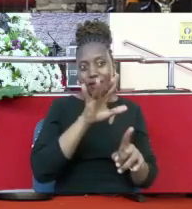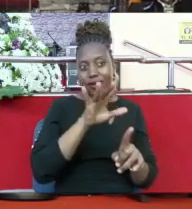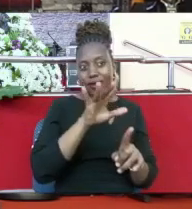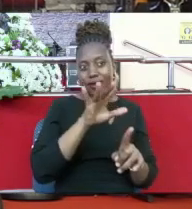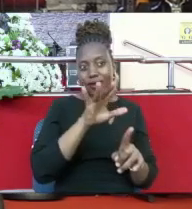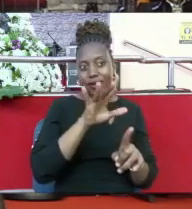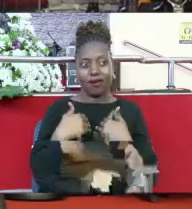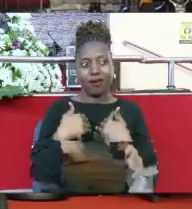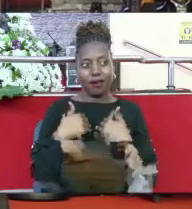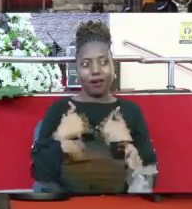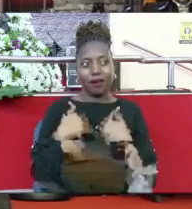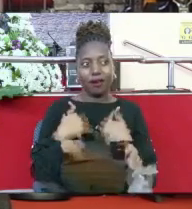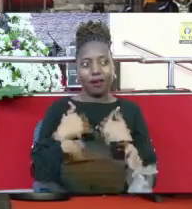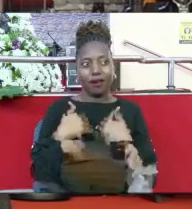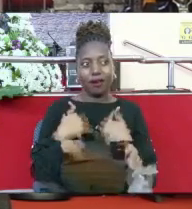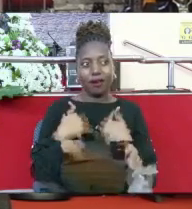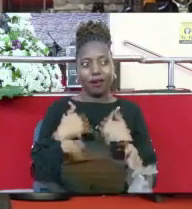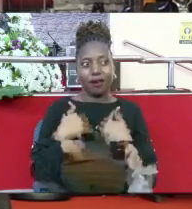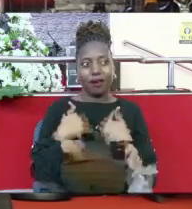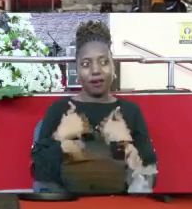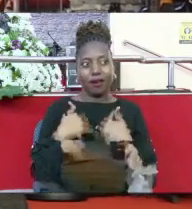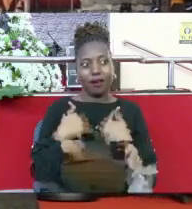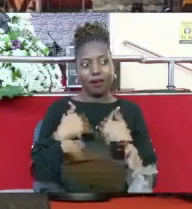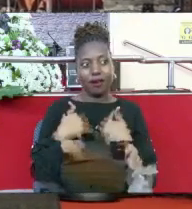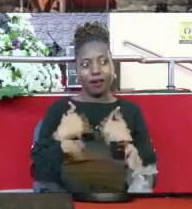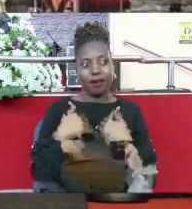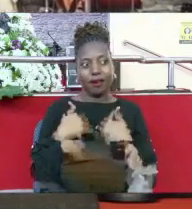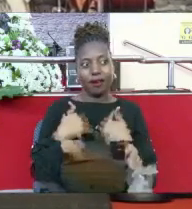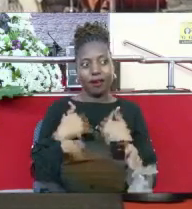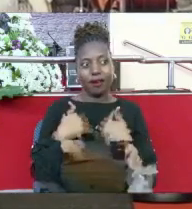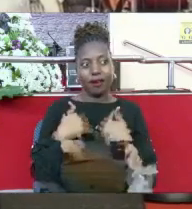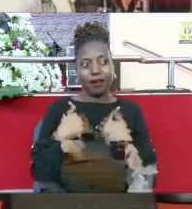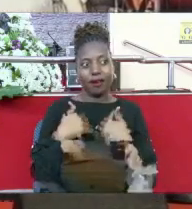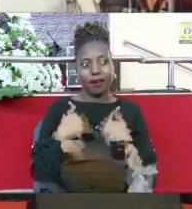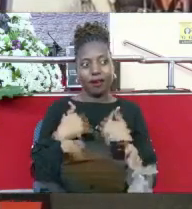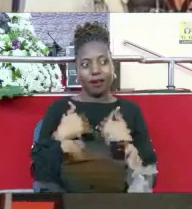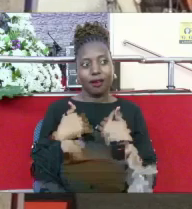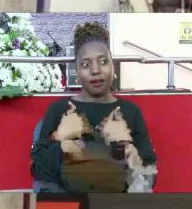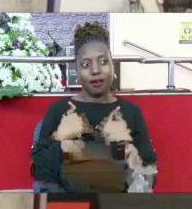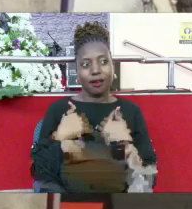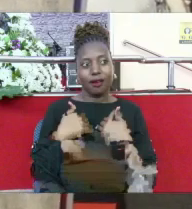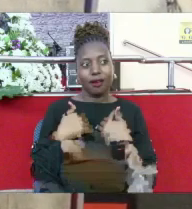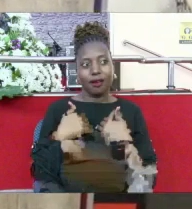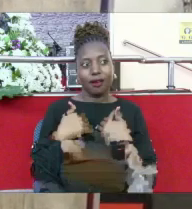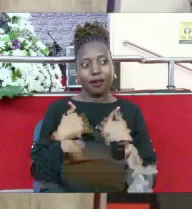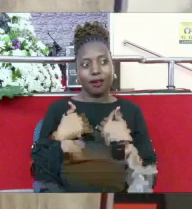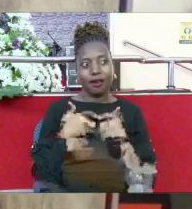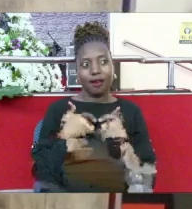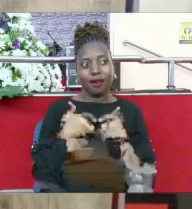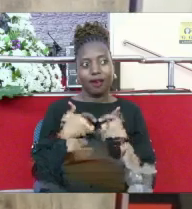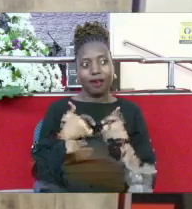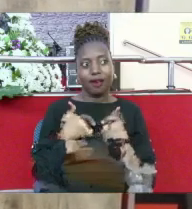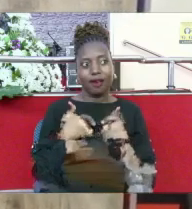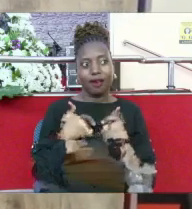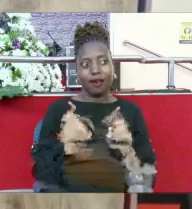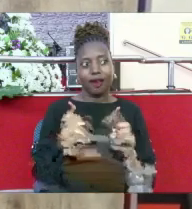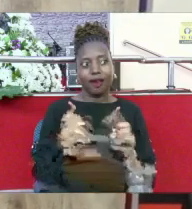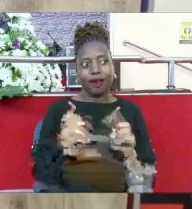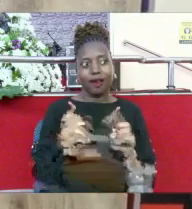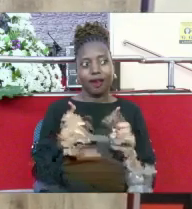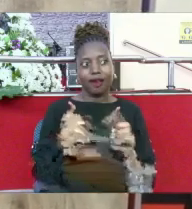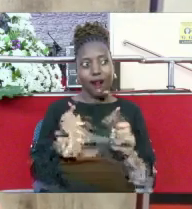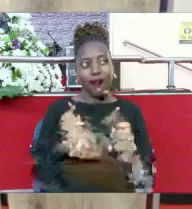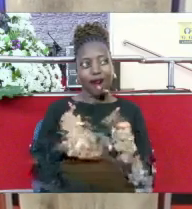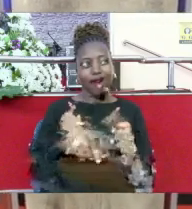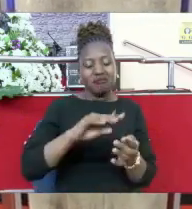Studies have shown that high sugar consumption, high fat intake, high frying of fat. You know when you